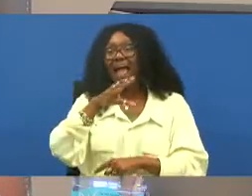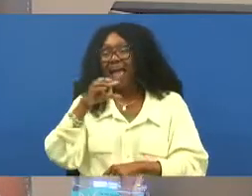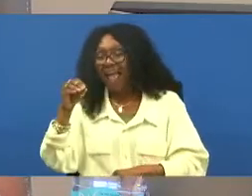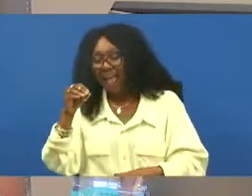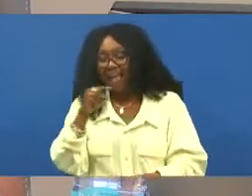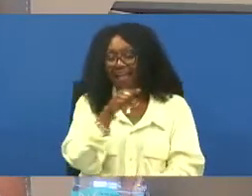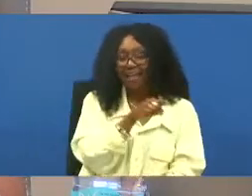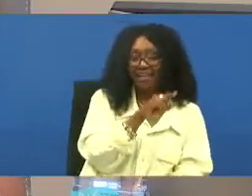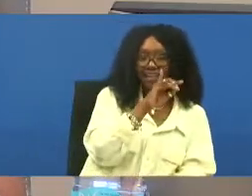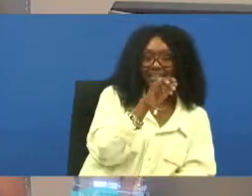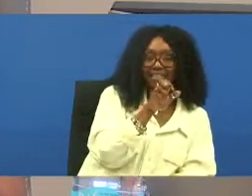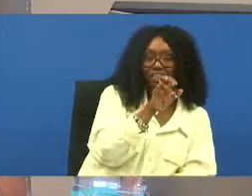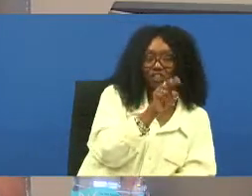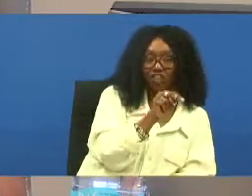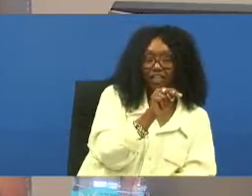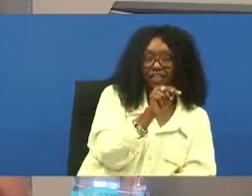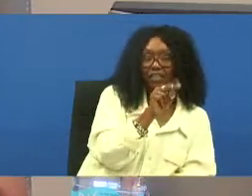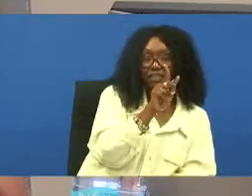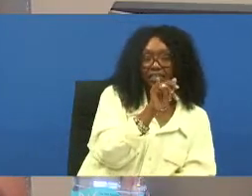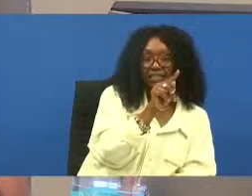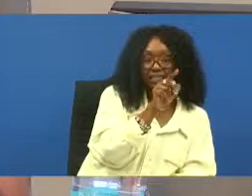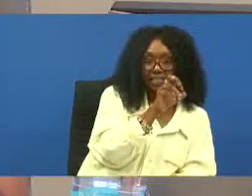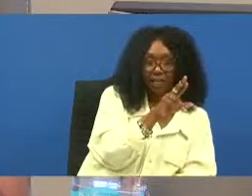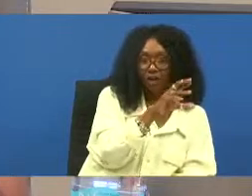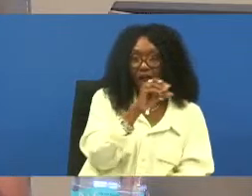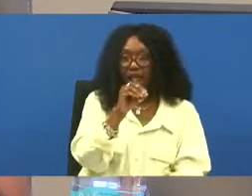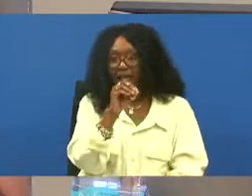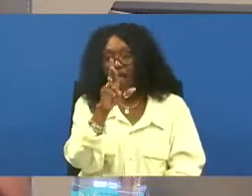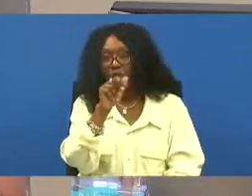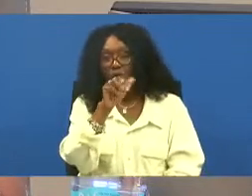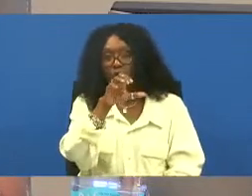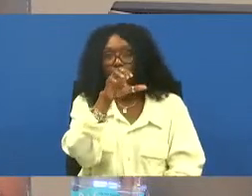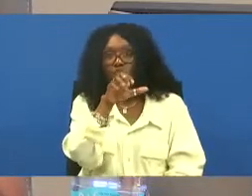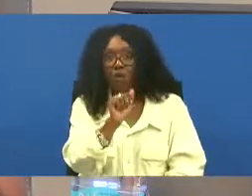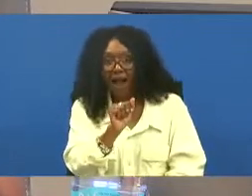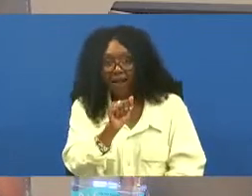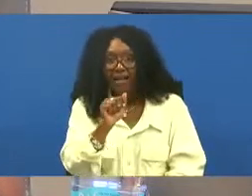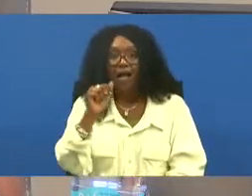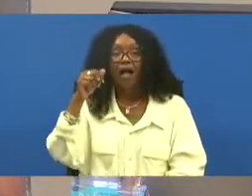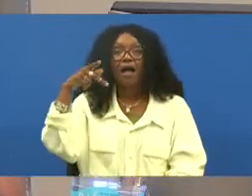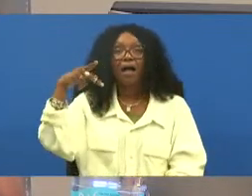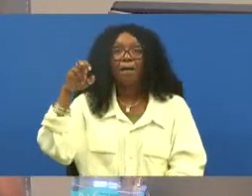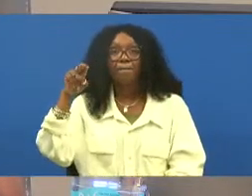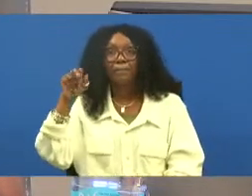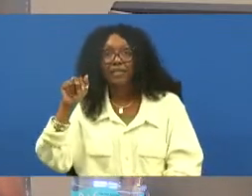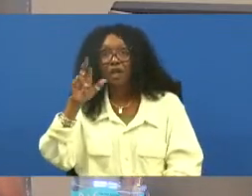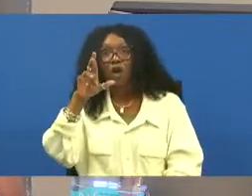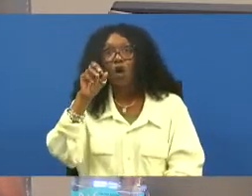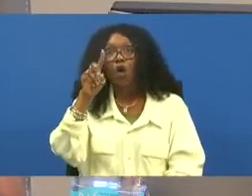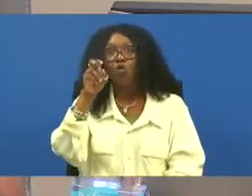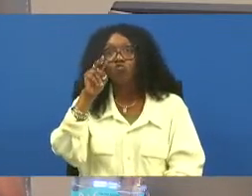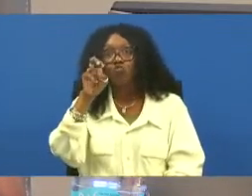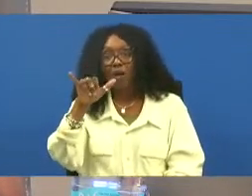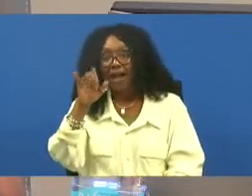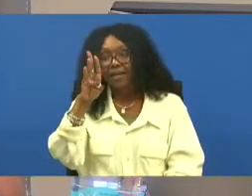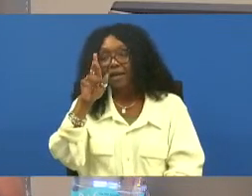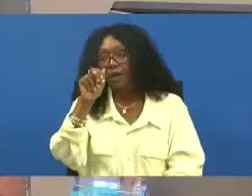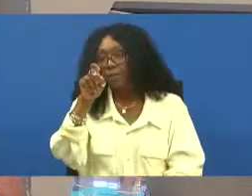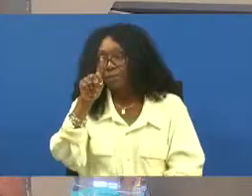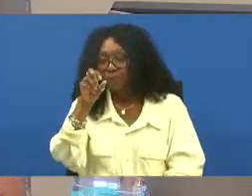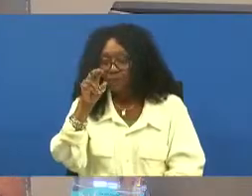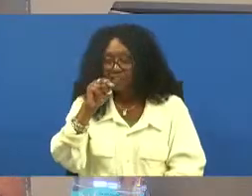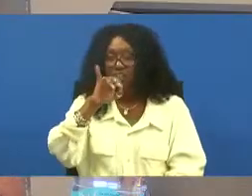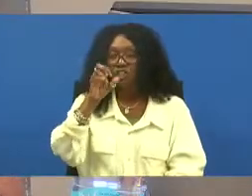vice chair, Jen Rocca, Councilwoman, Monica Peenan from the mayor's office, Rodney Braxton, Jonathan